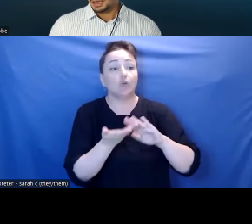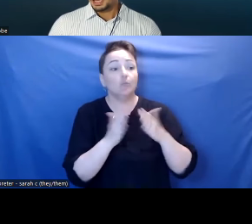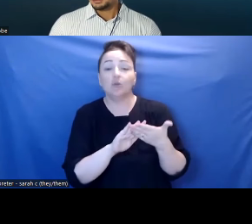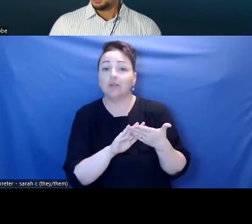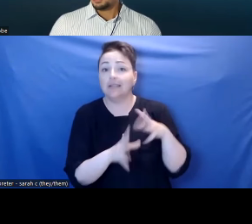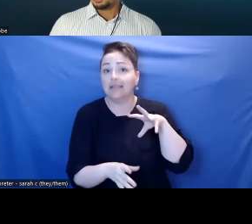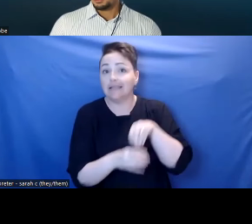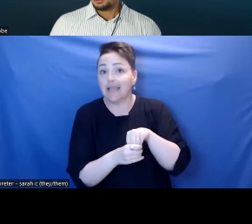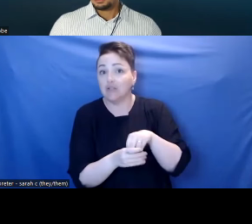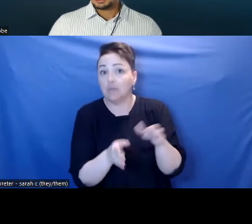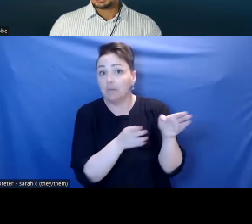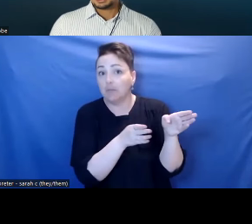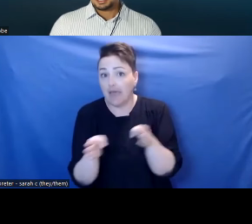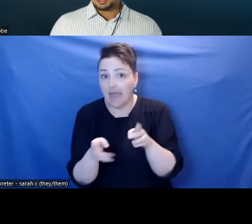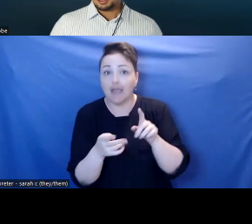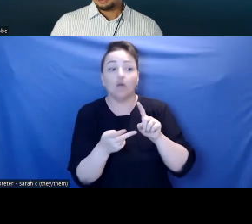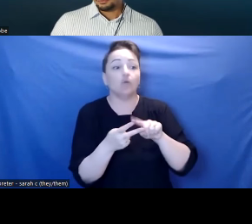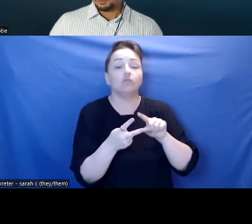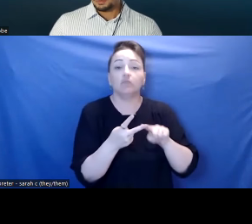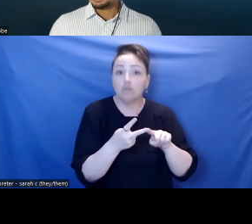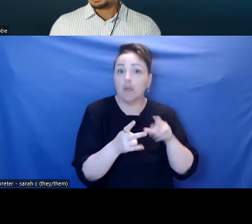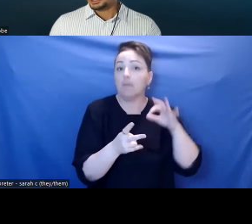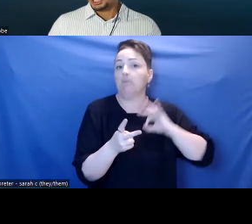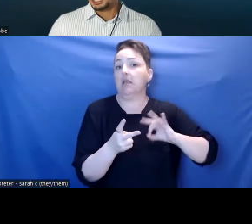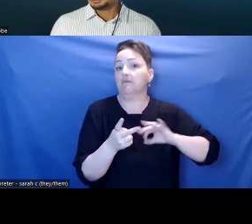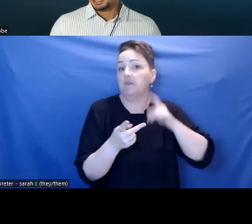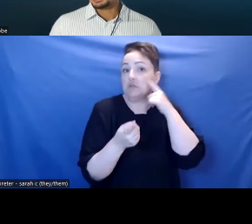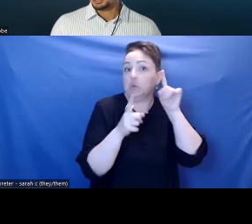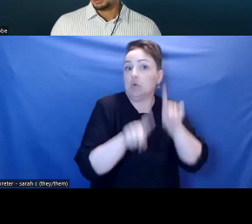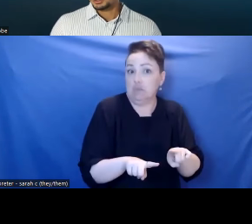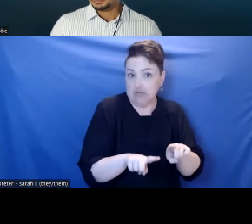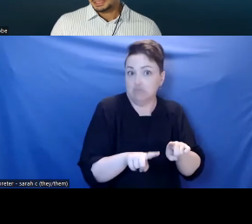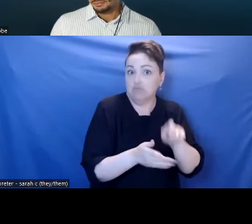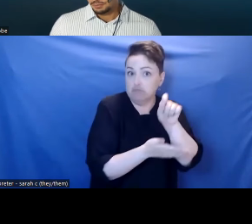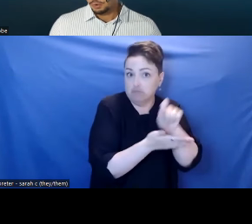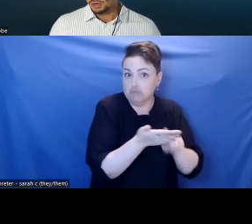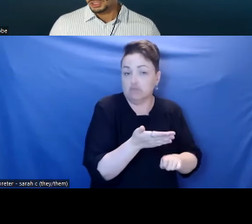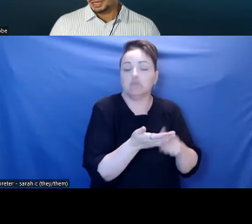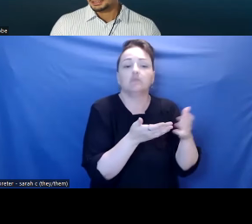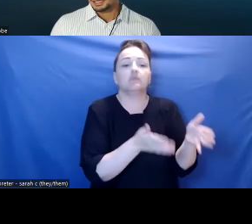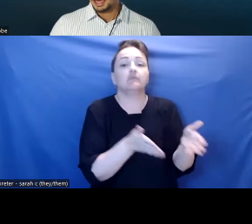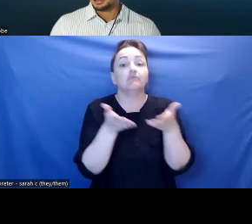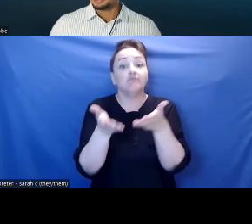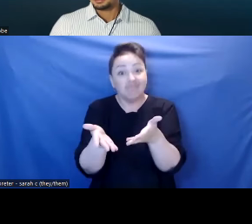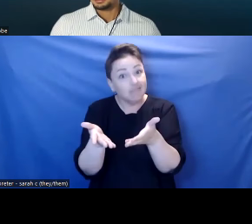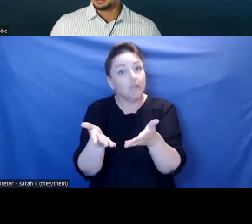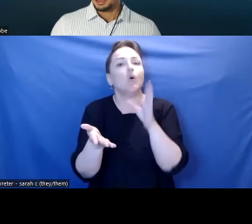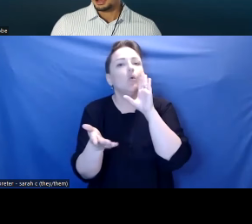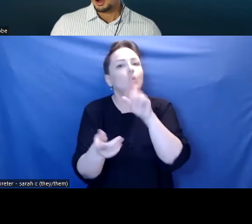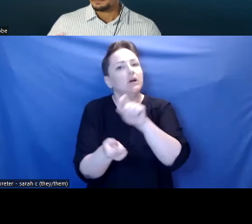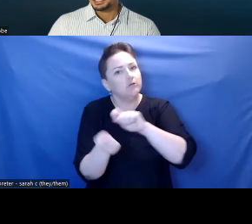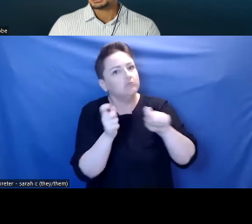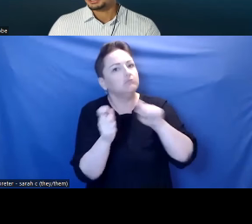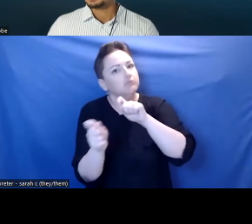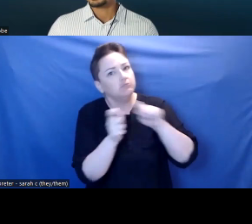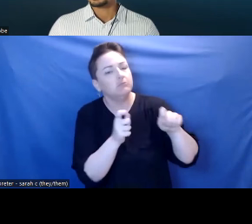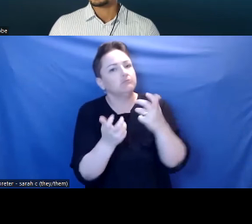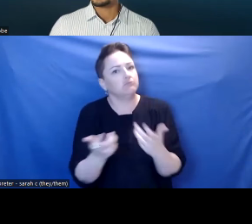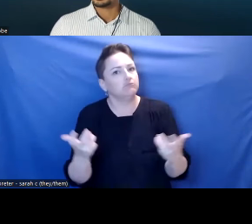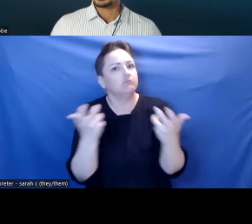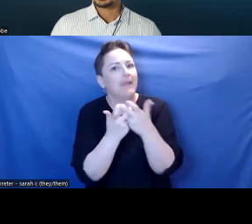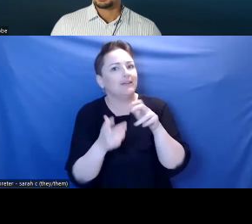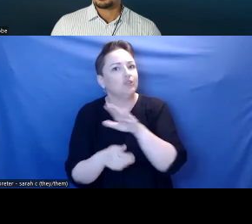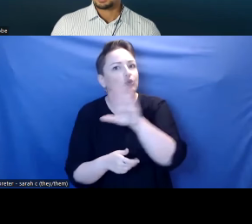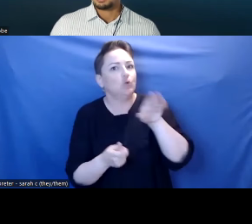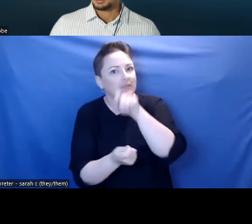agreement. And all this roadmaps will change based on your specific project and the combination of tools